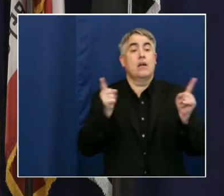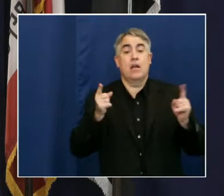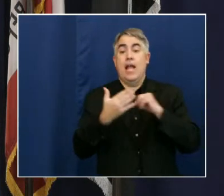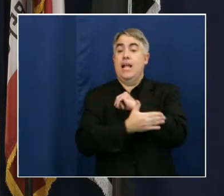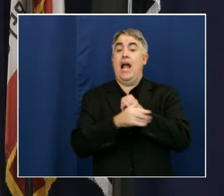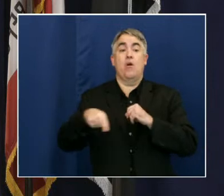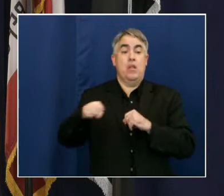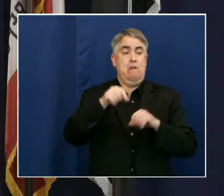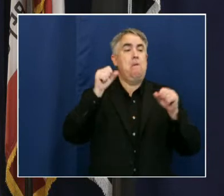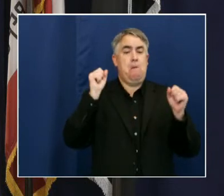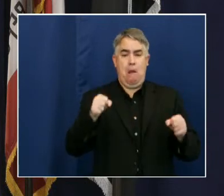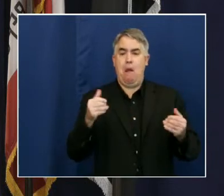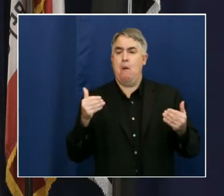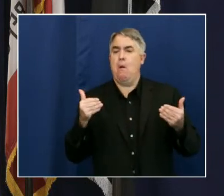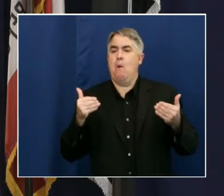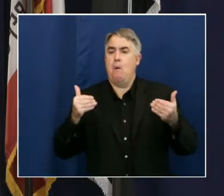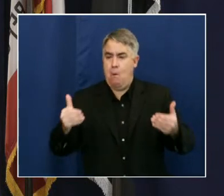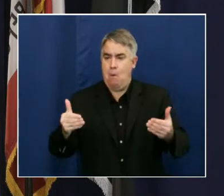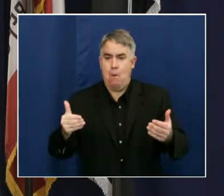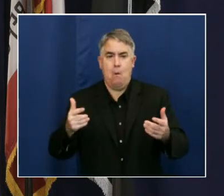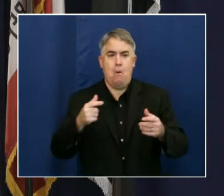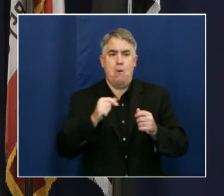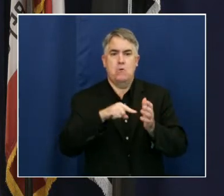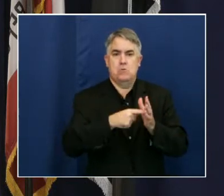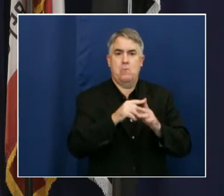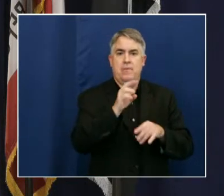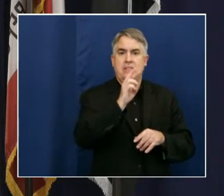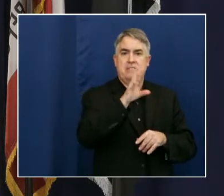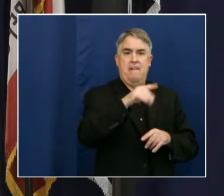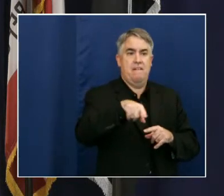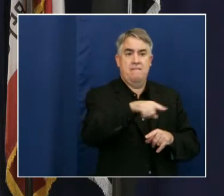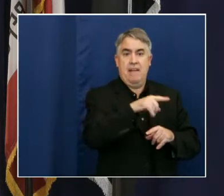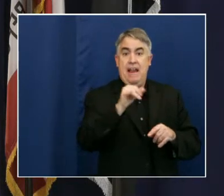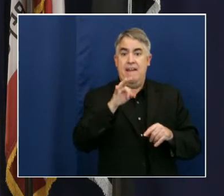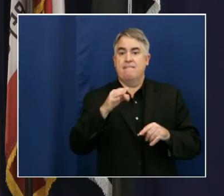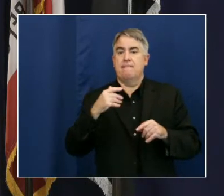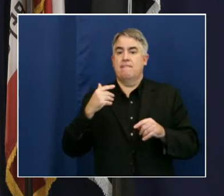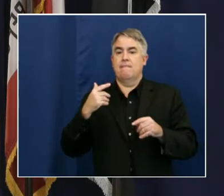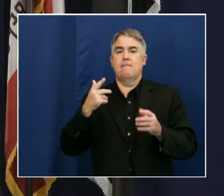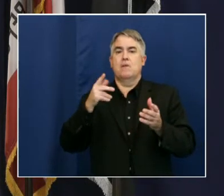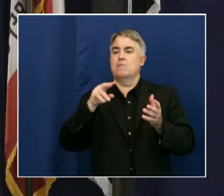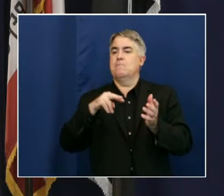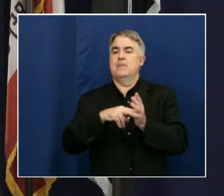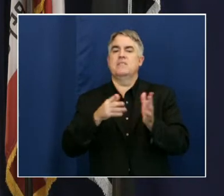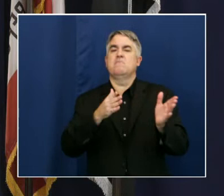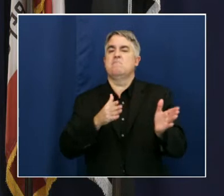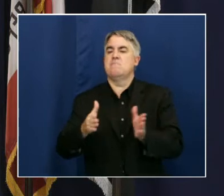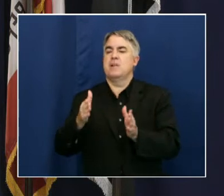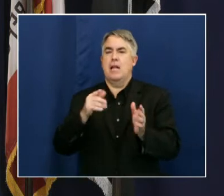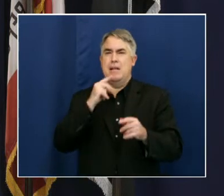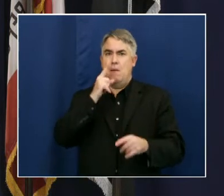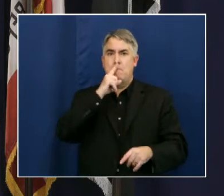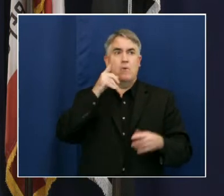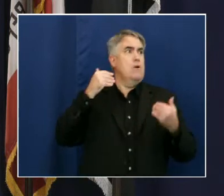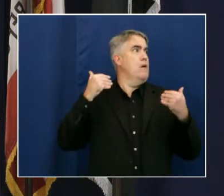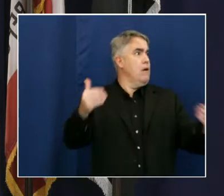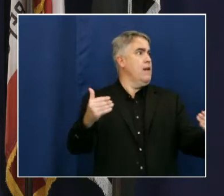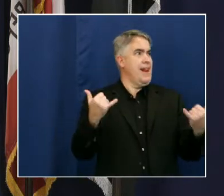just open the gate and start vaccinating people. You have to plan. So we are working with the state's